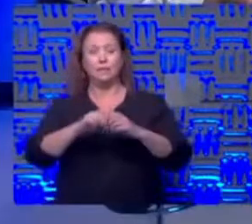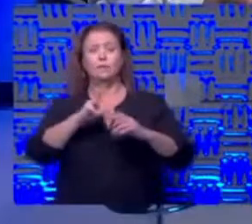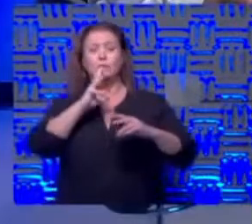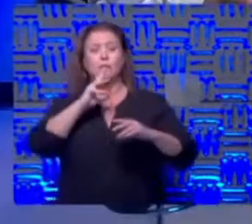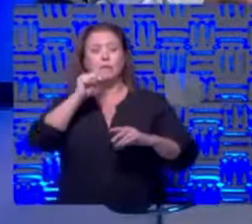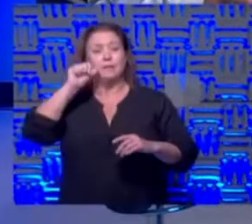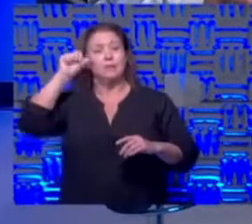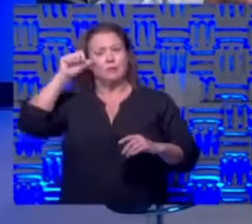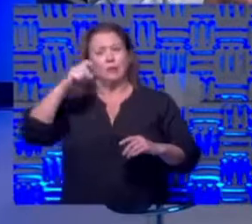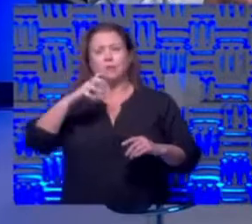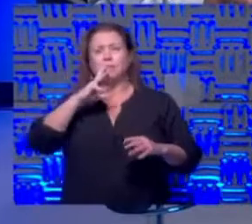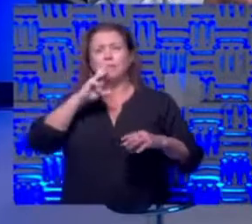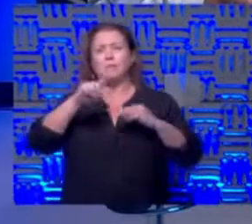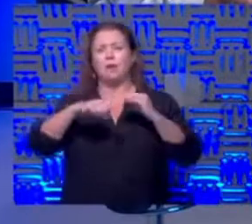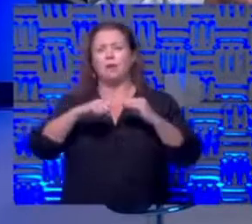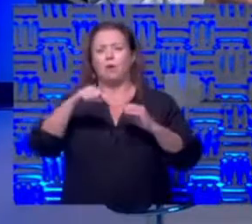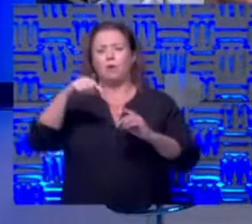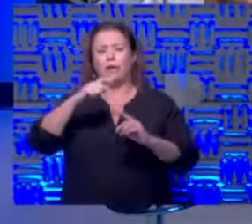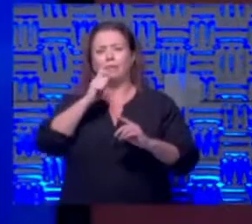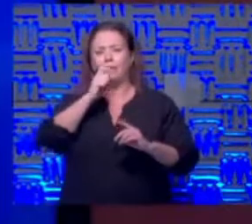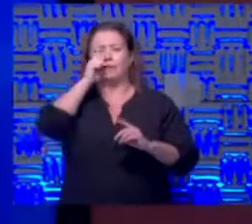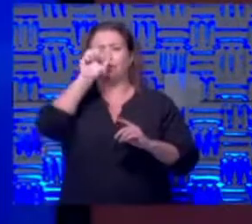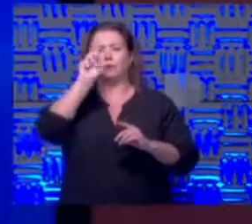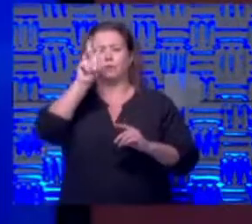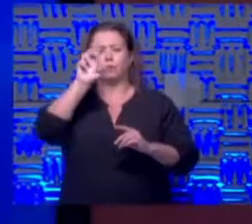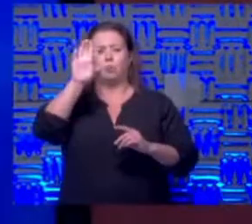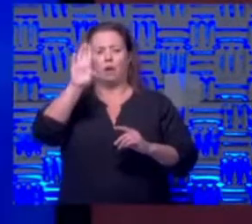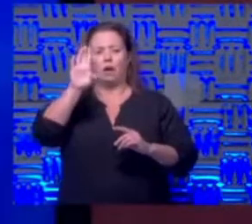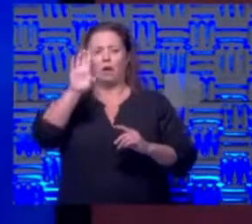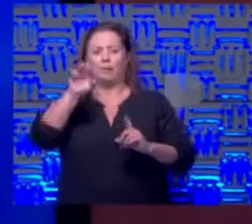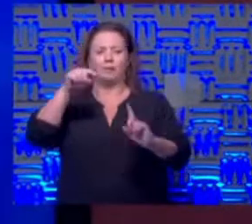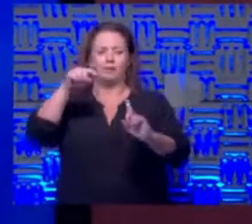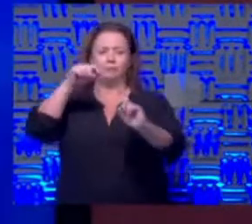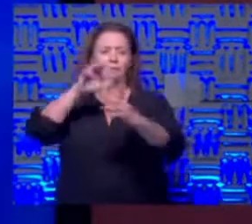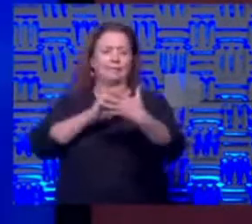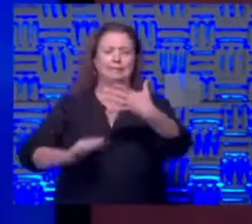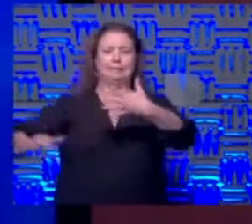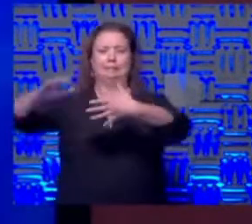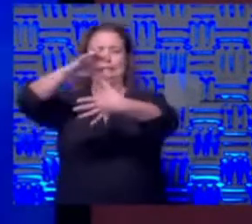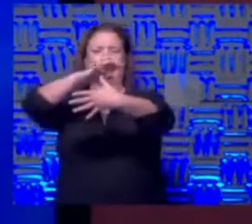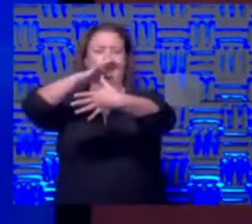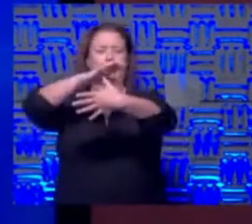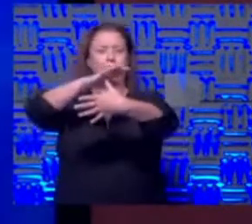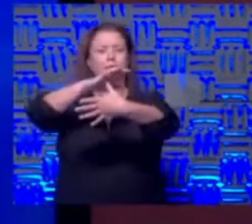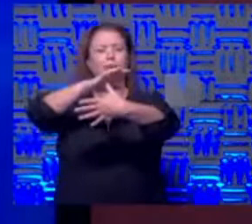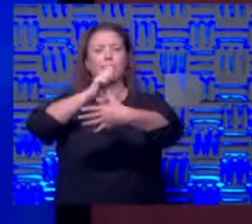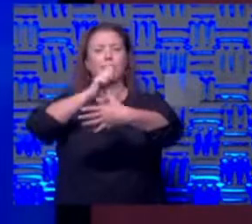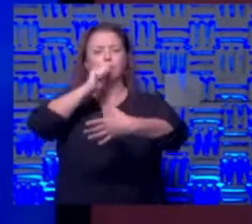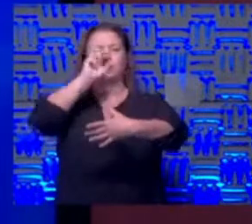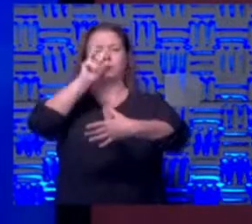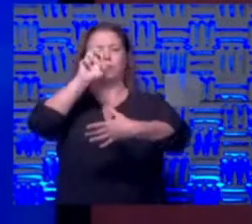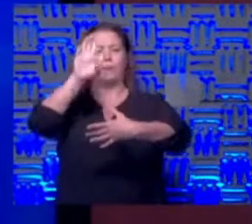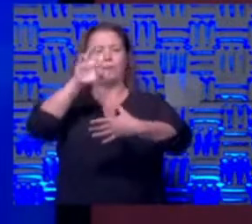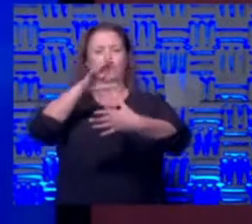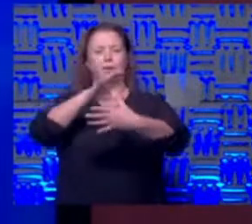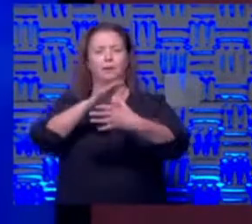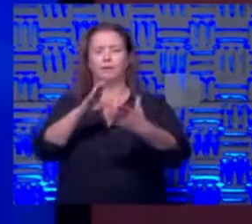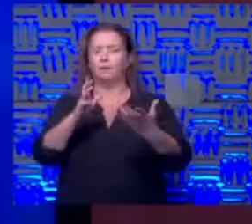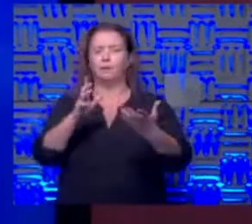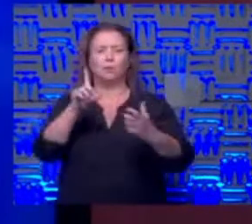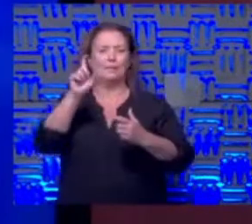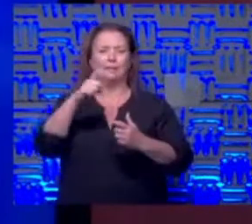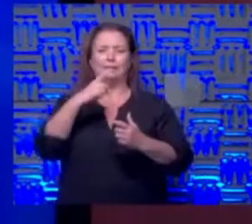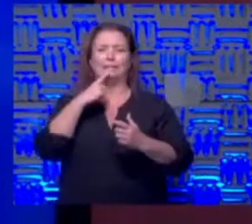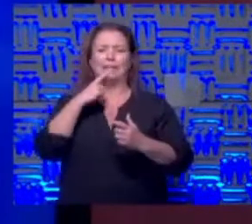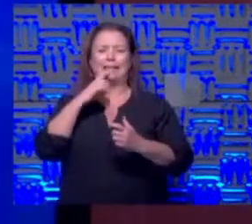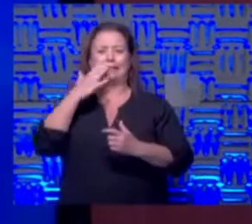Dan, and I think we said the nasal swab is still the gold standard until we get a little bit further along. We still have to